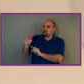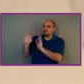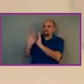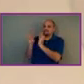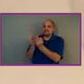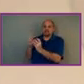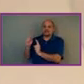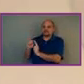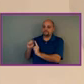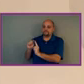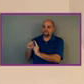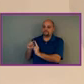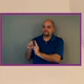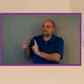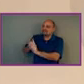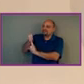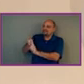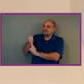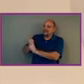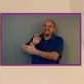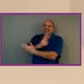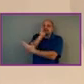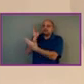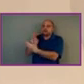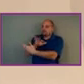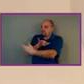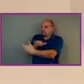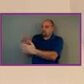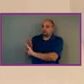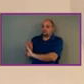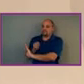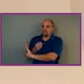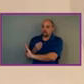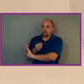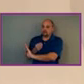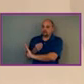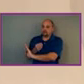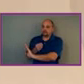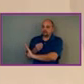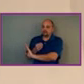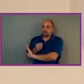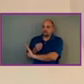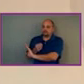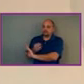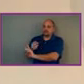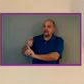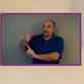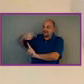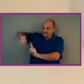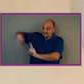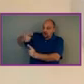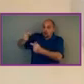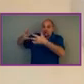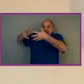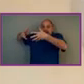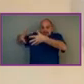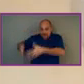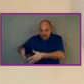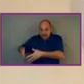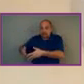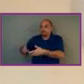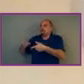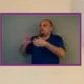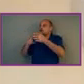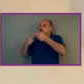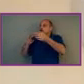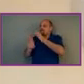mentioned that it has never been studied, and they are the remnants. During the formation of the system,